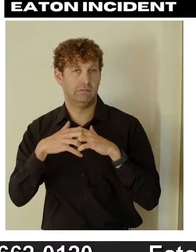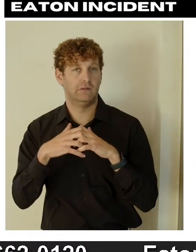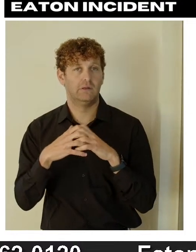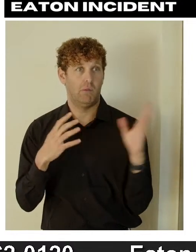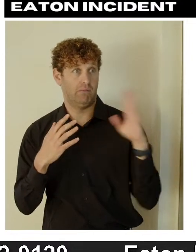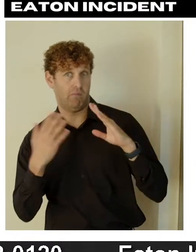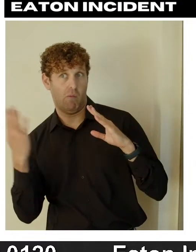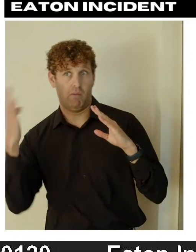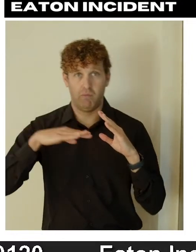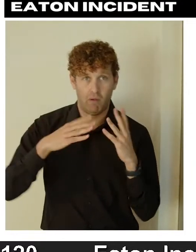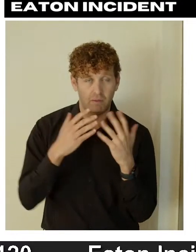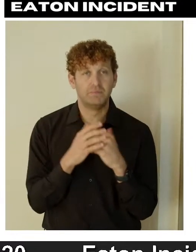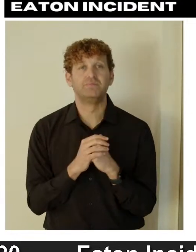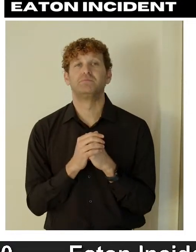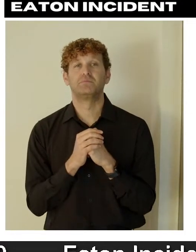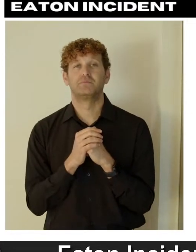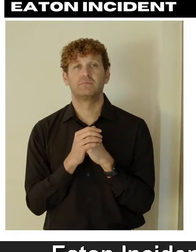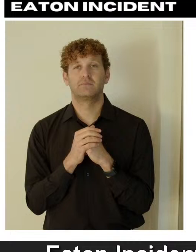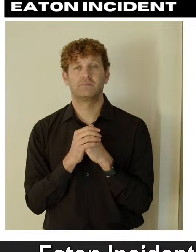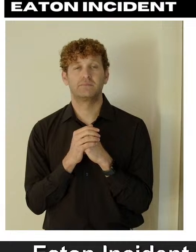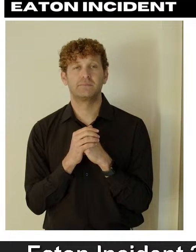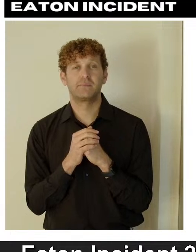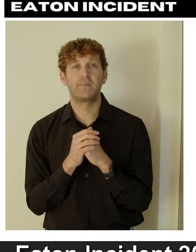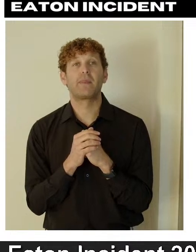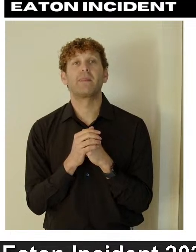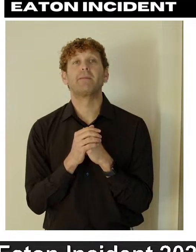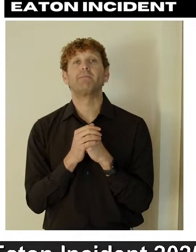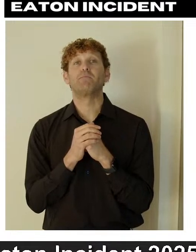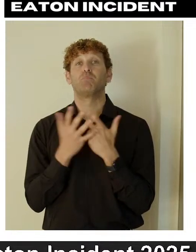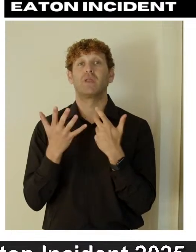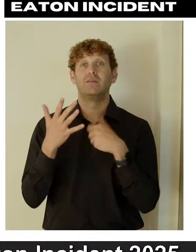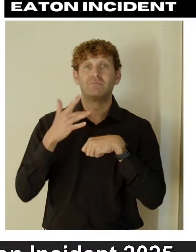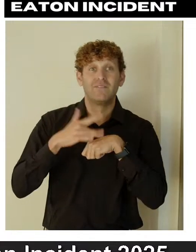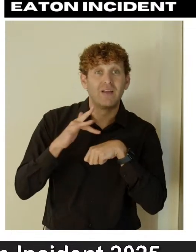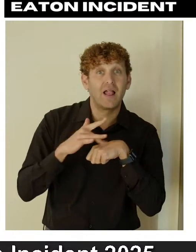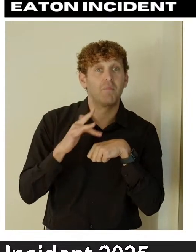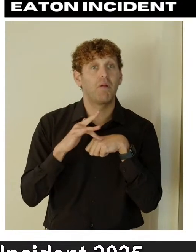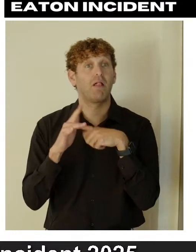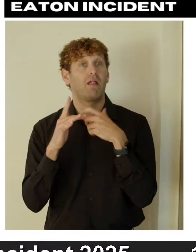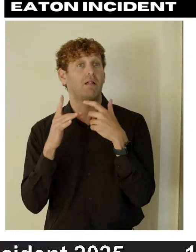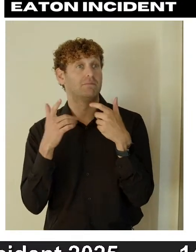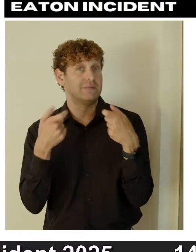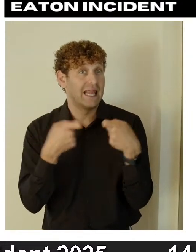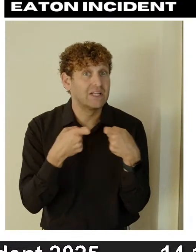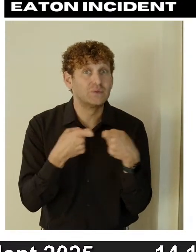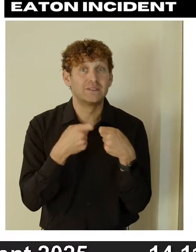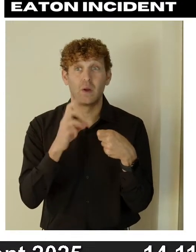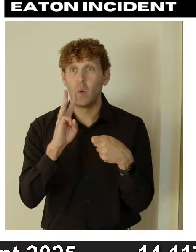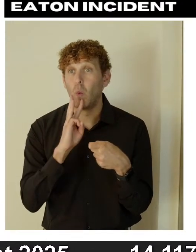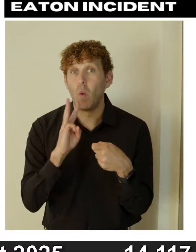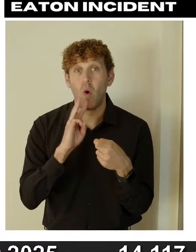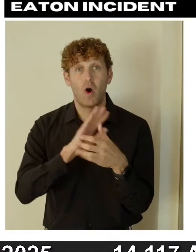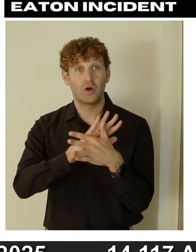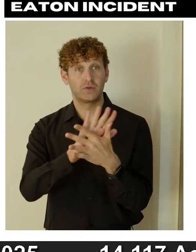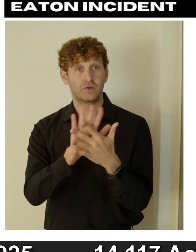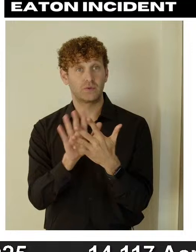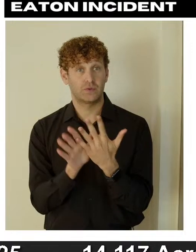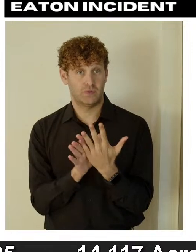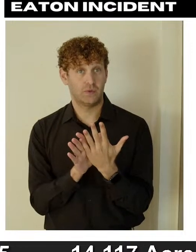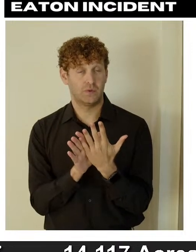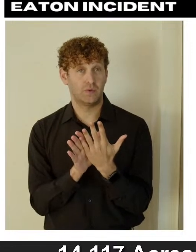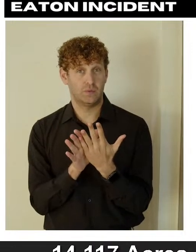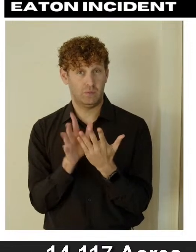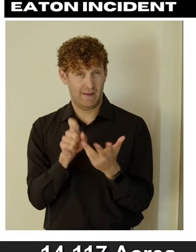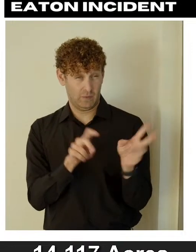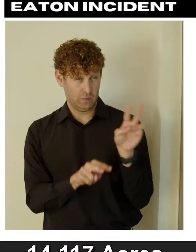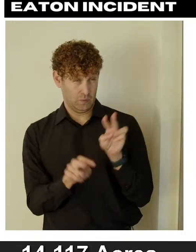the availability of various utilities and approval regarding inspection to ensure viability of occupancy. So once they go through and we get rid of all these